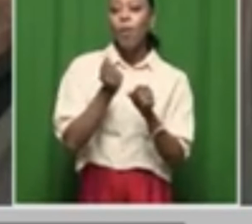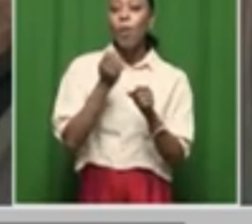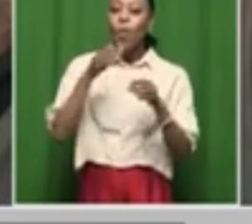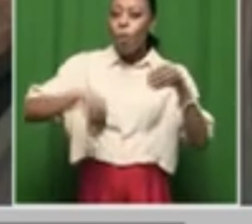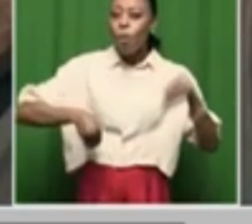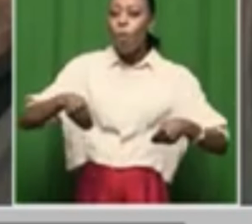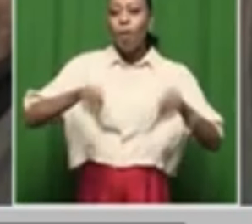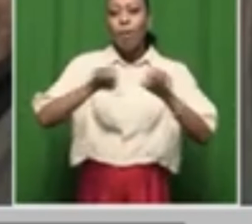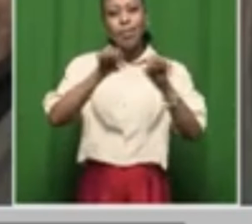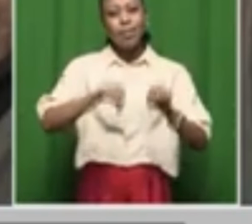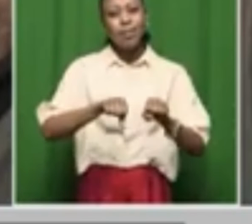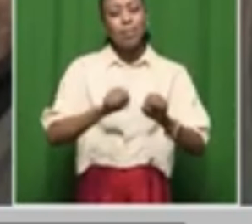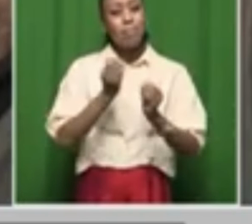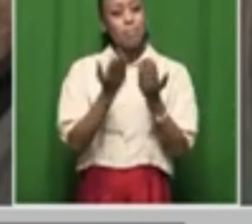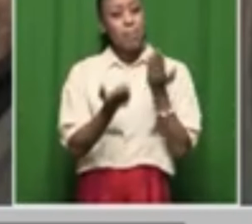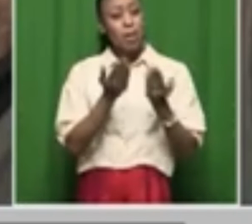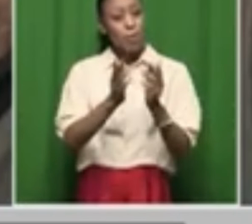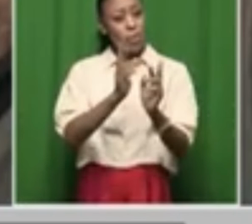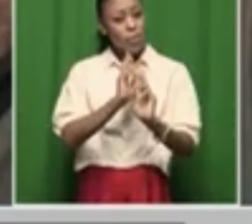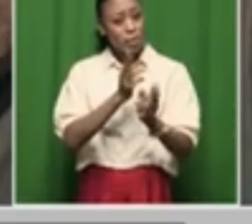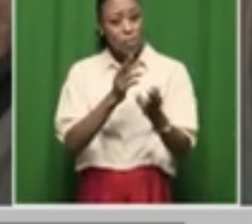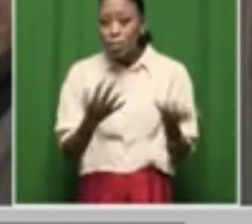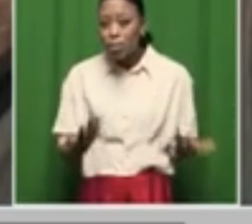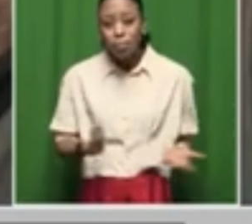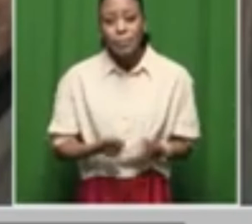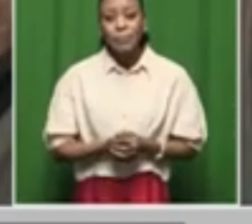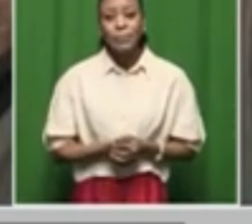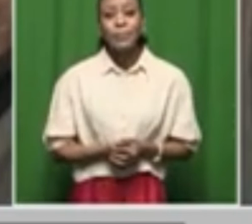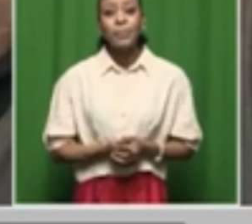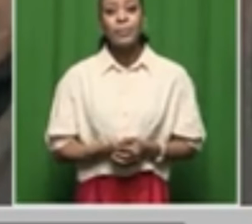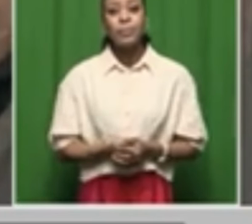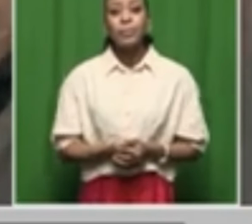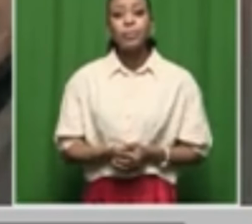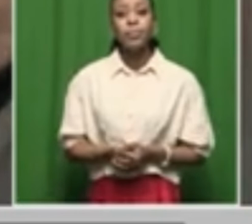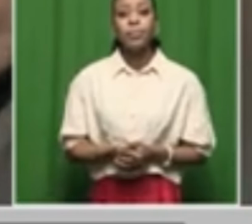the system. Perhaps you want to respond to that.